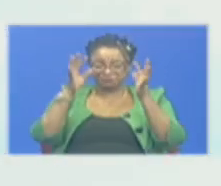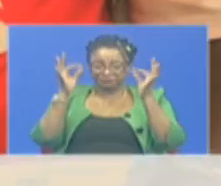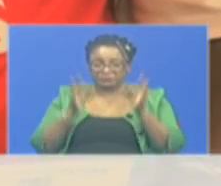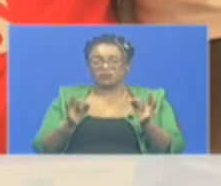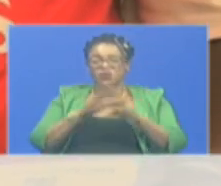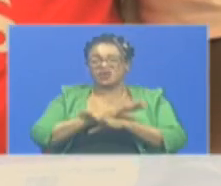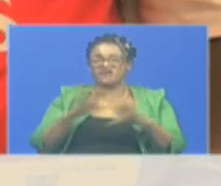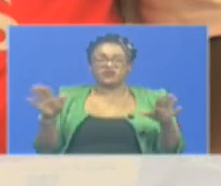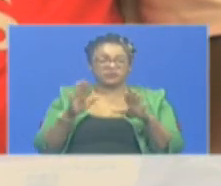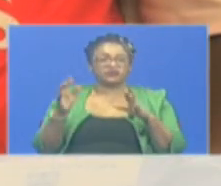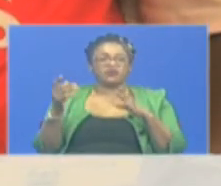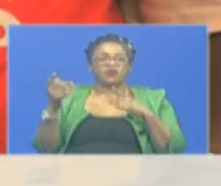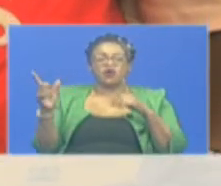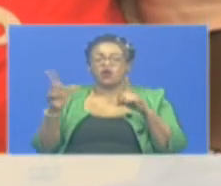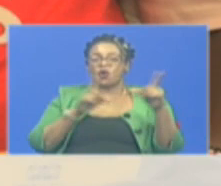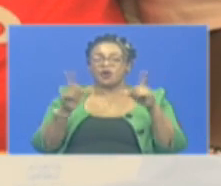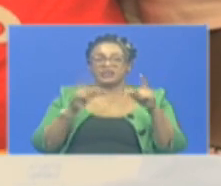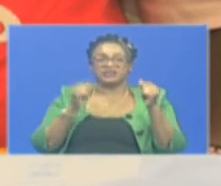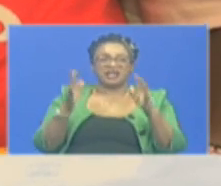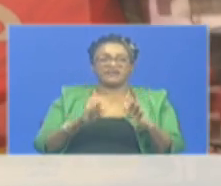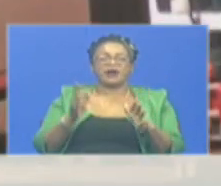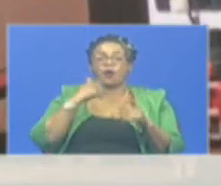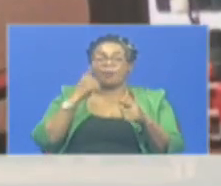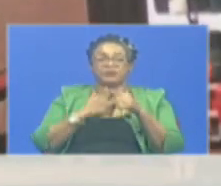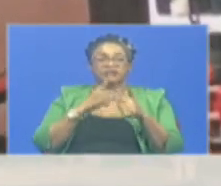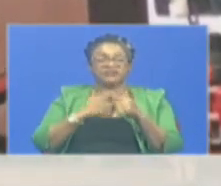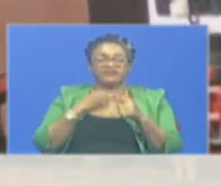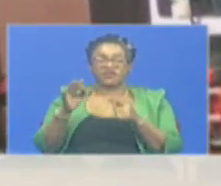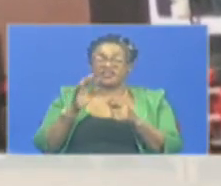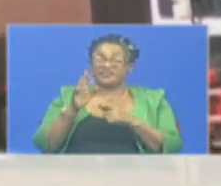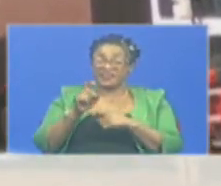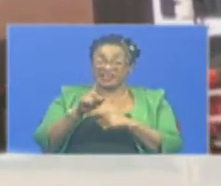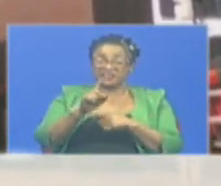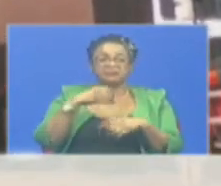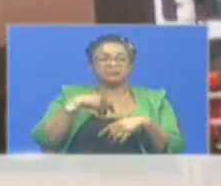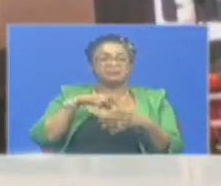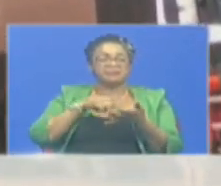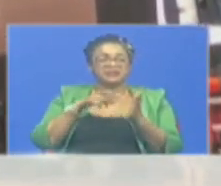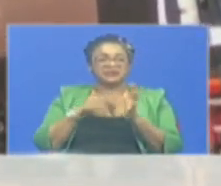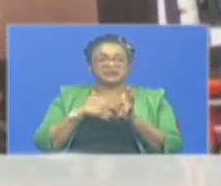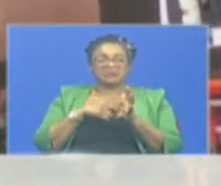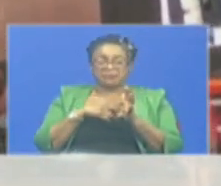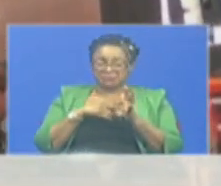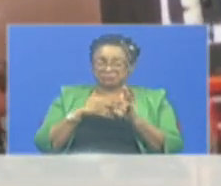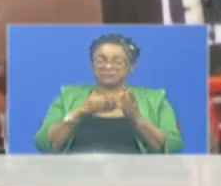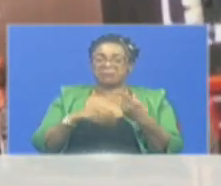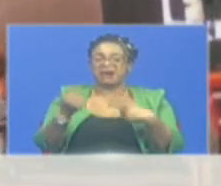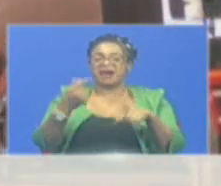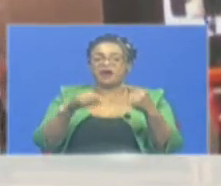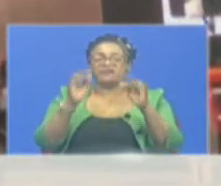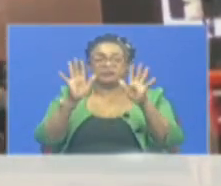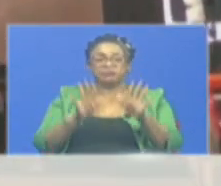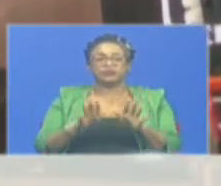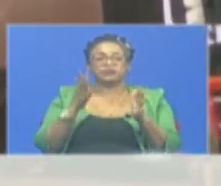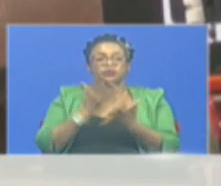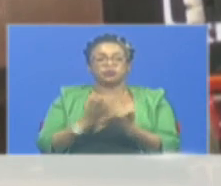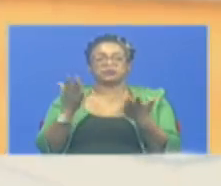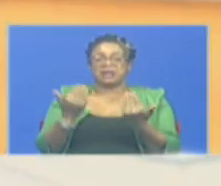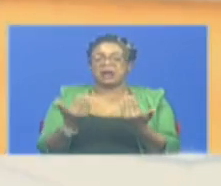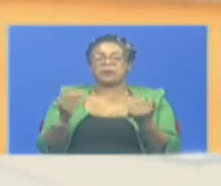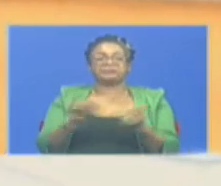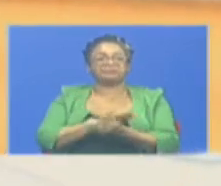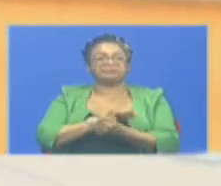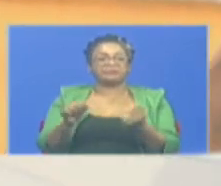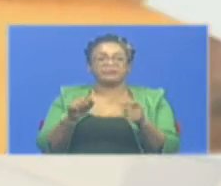truck drivers who have tested positive for the virus means supply of essential goods coming into the country has been disrupted,